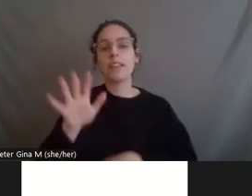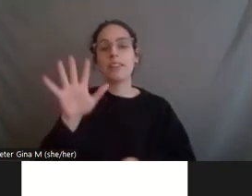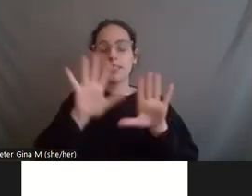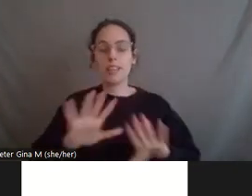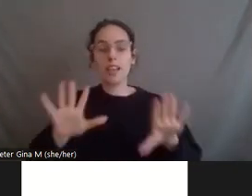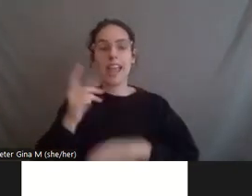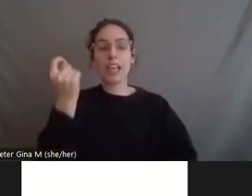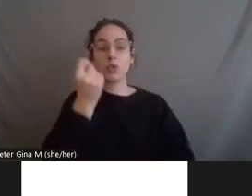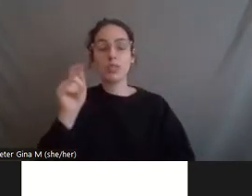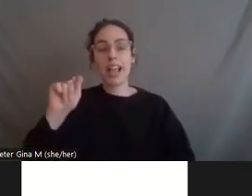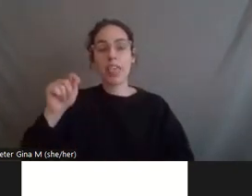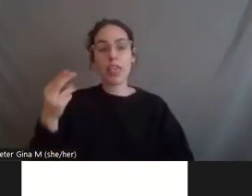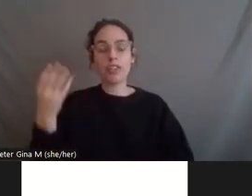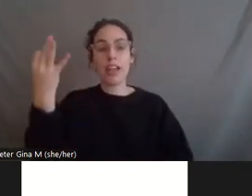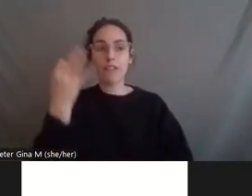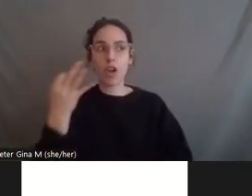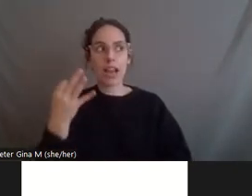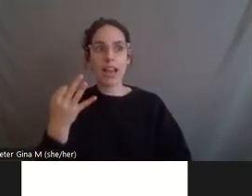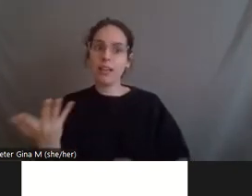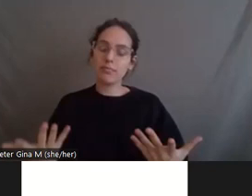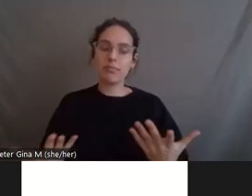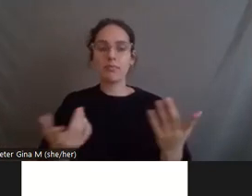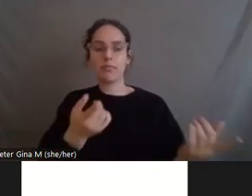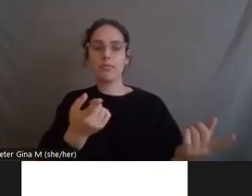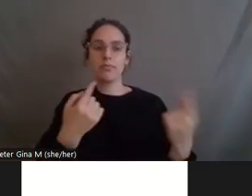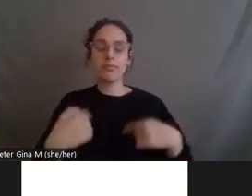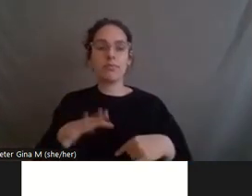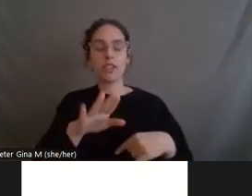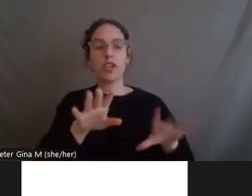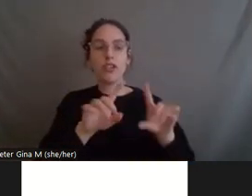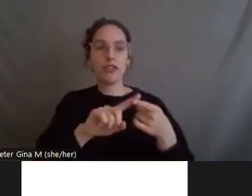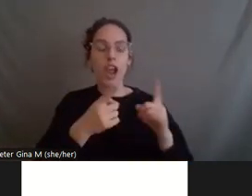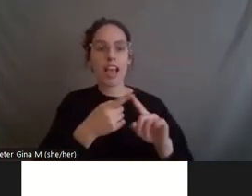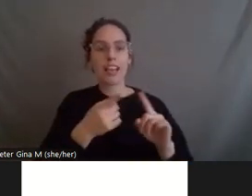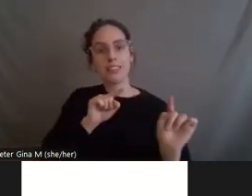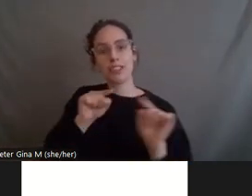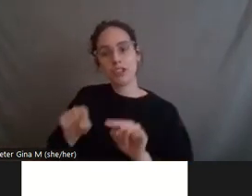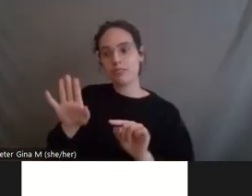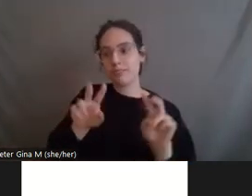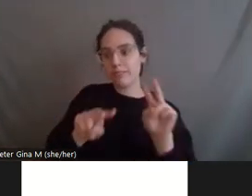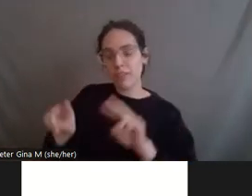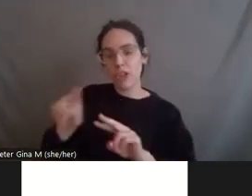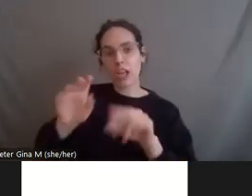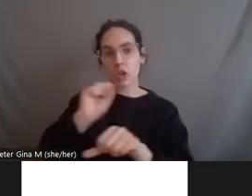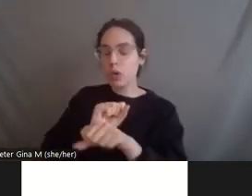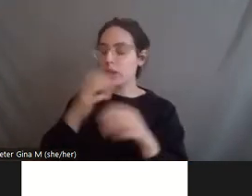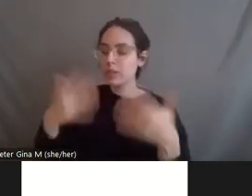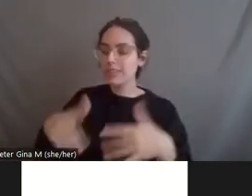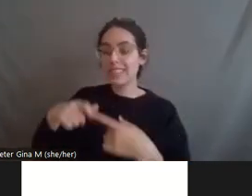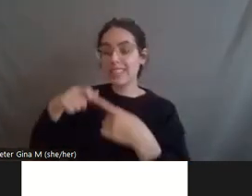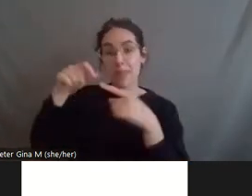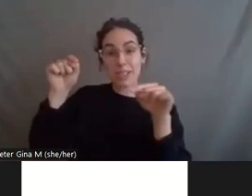Bring your friends to see the work and your accomplishments here at the museum, because it truly is something special. But other than